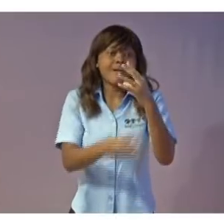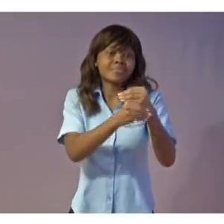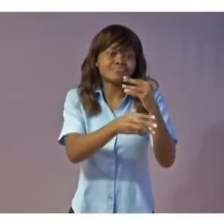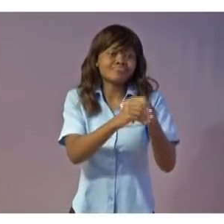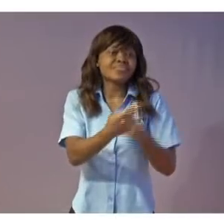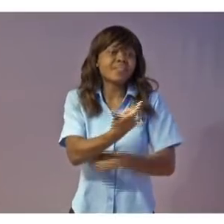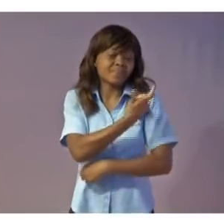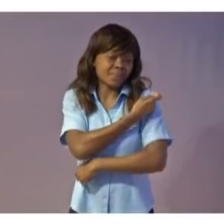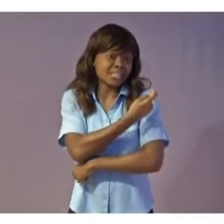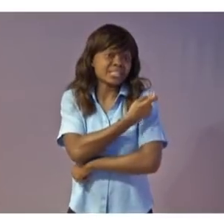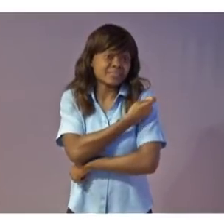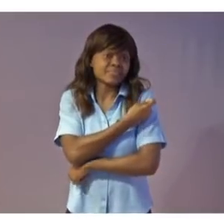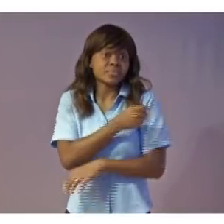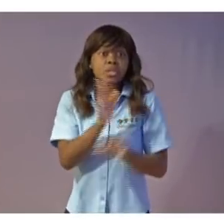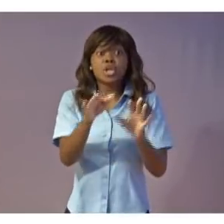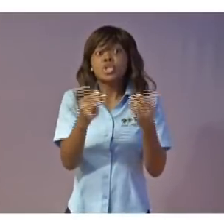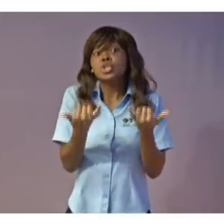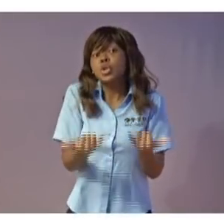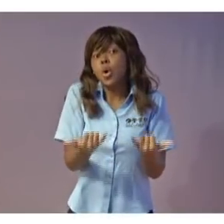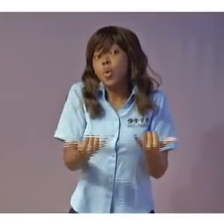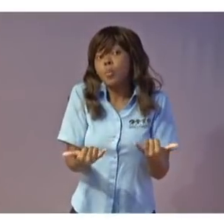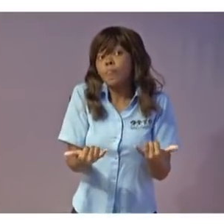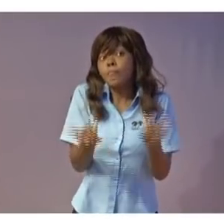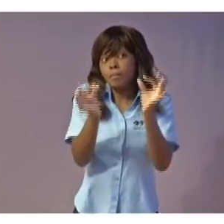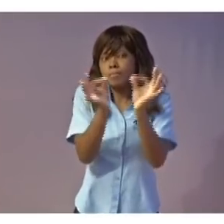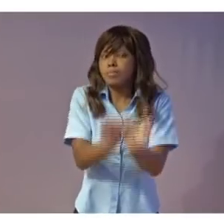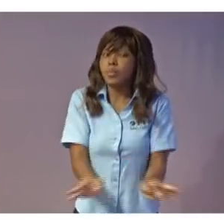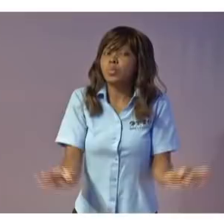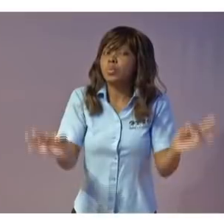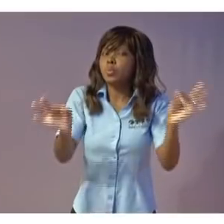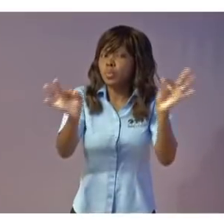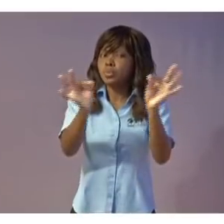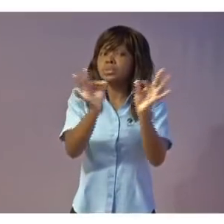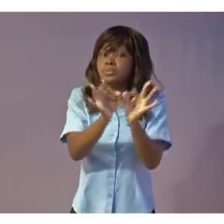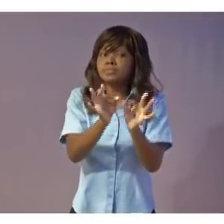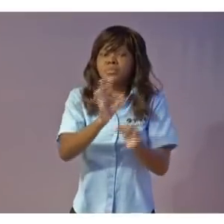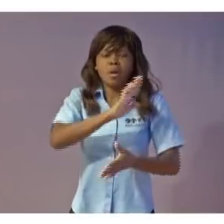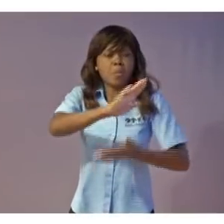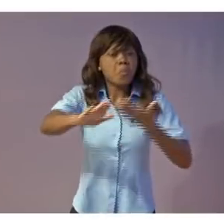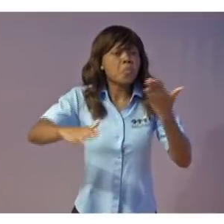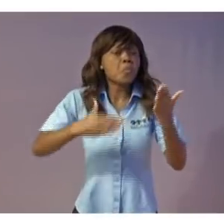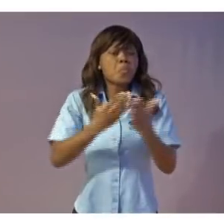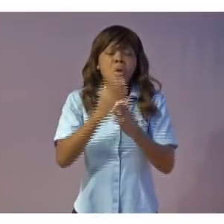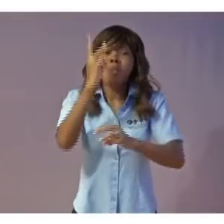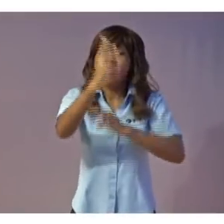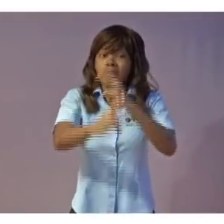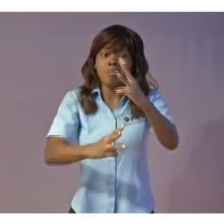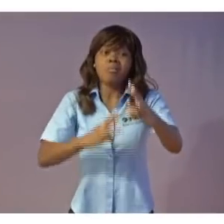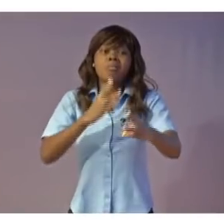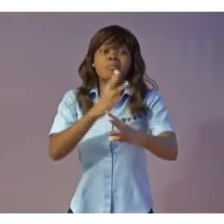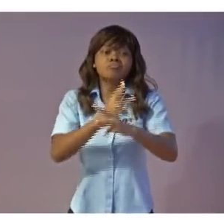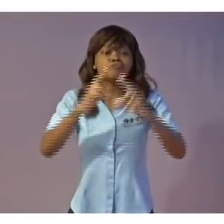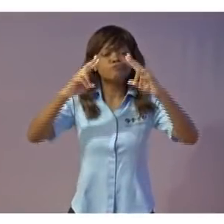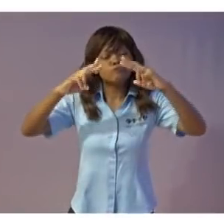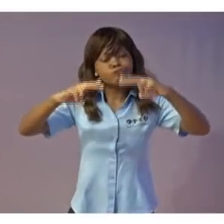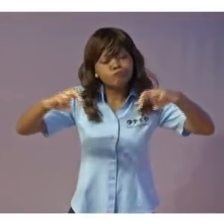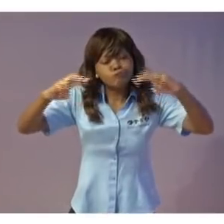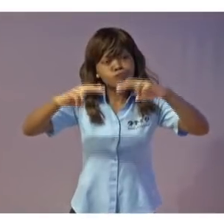world that governments, public health officials, and populations are looking at. So we thought we'll highlight